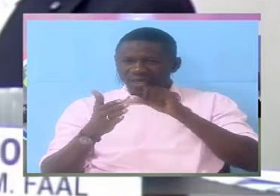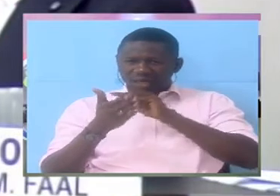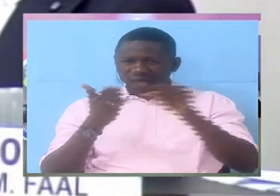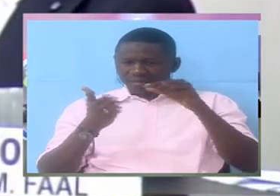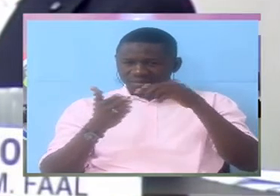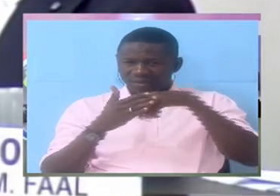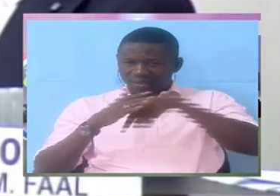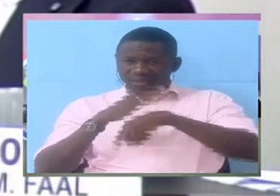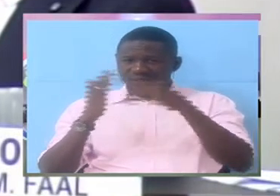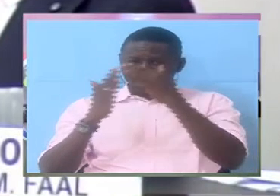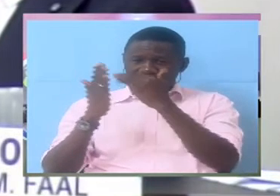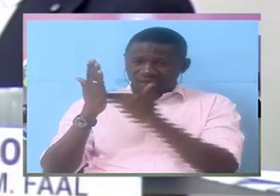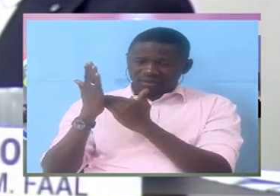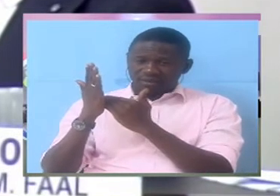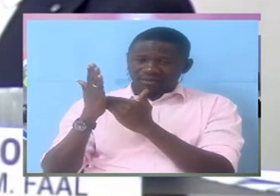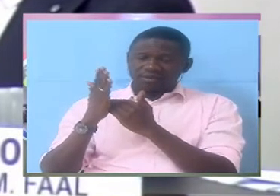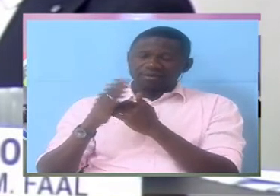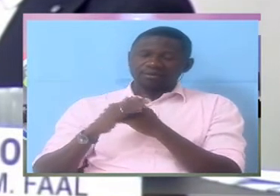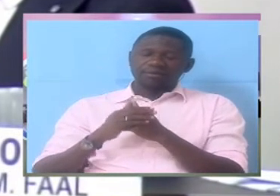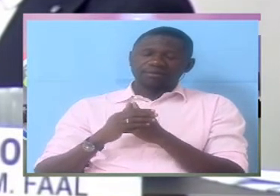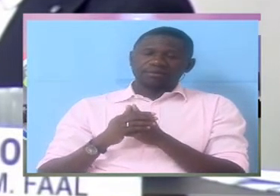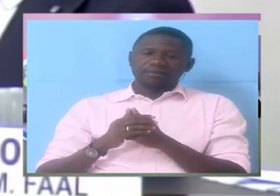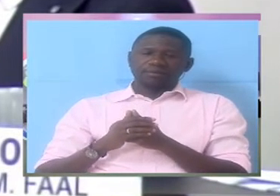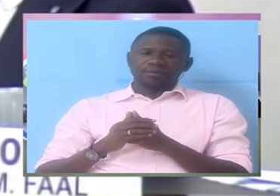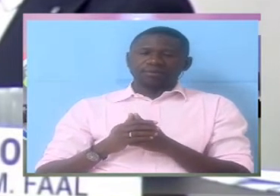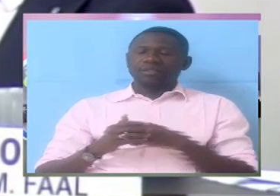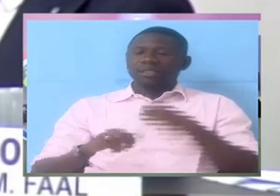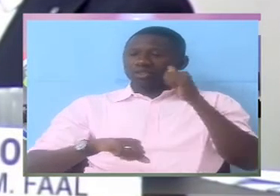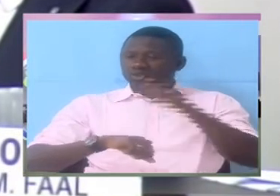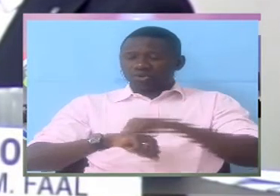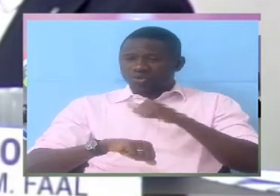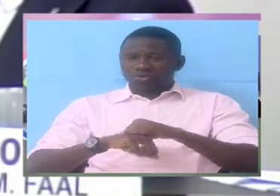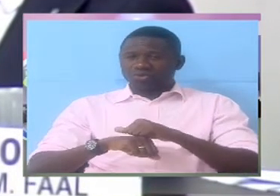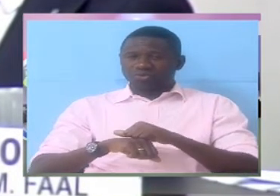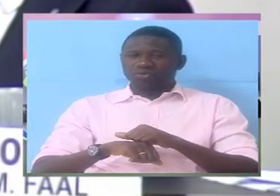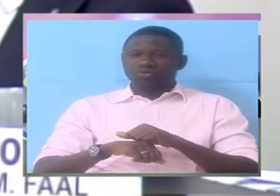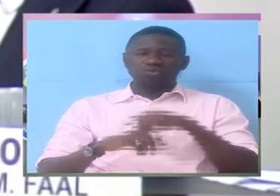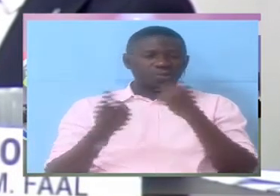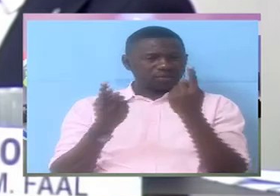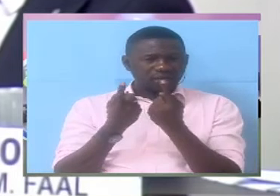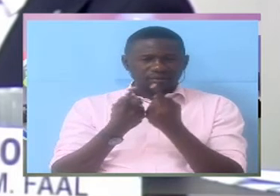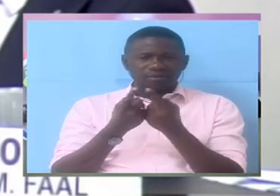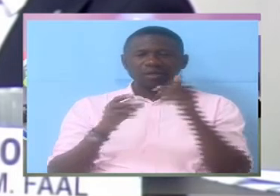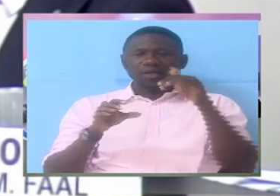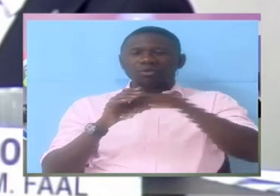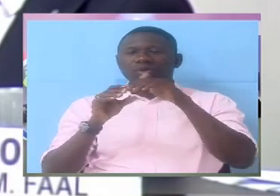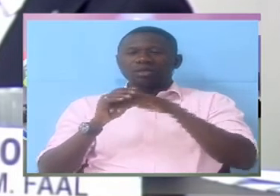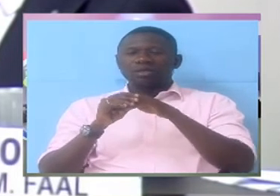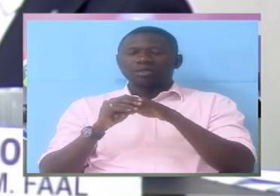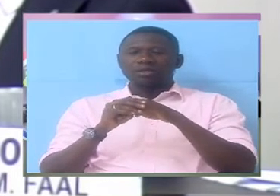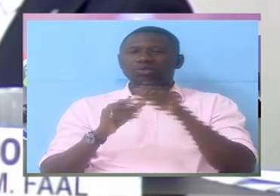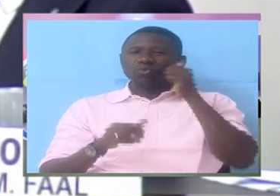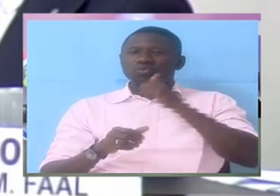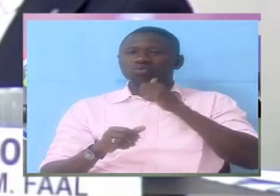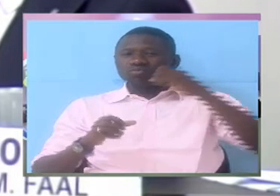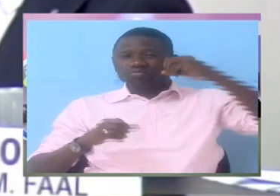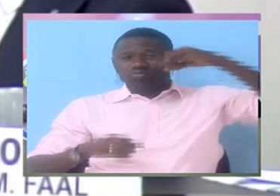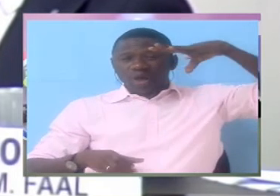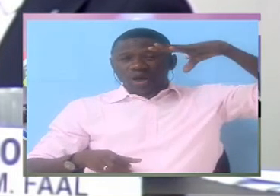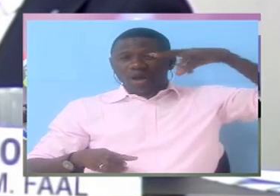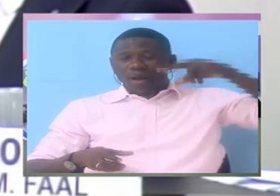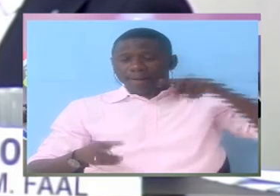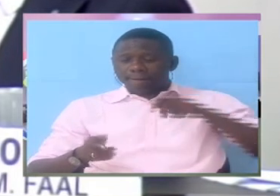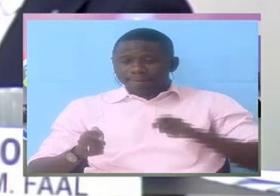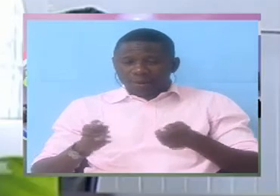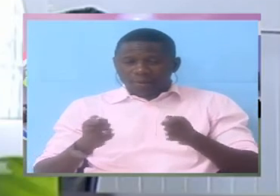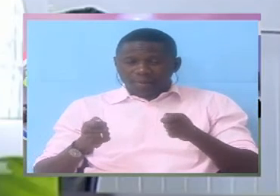the torturing also included sometimes electrocuting a person. Ndu tajire ya nyingono for that matter. Tajire ya nyingono ni ba kela umari